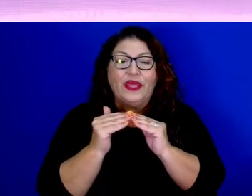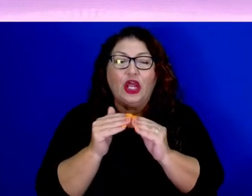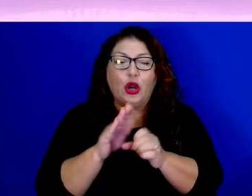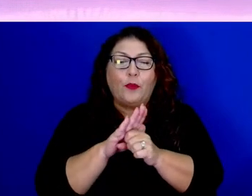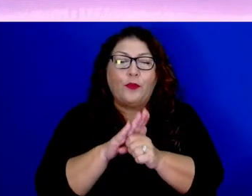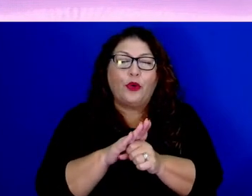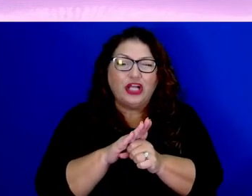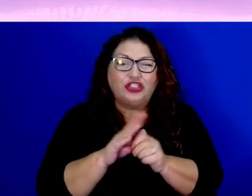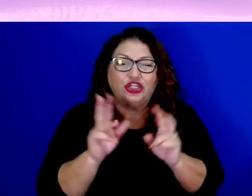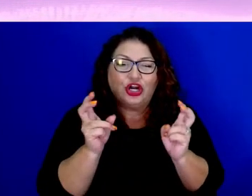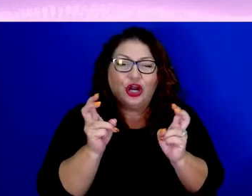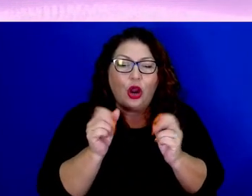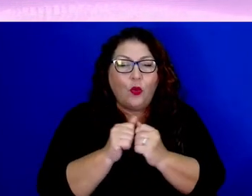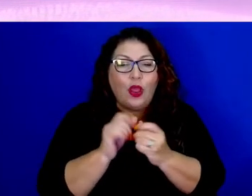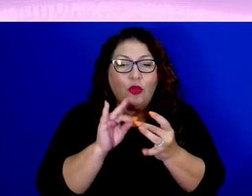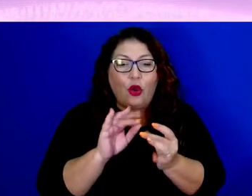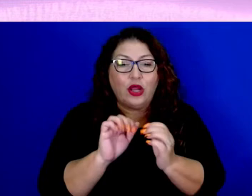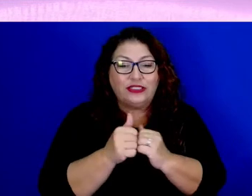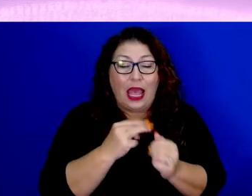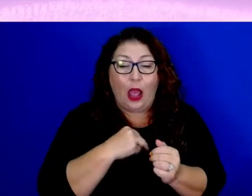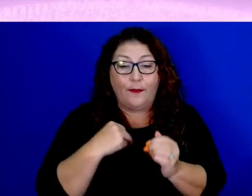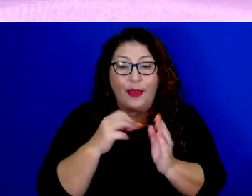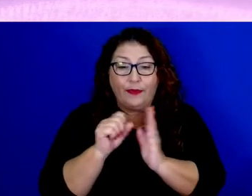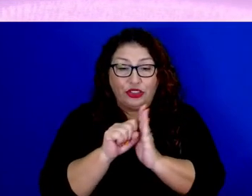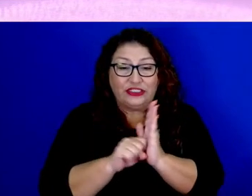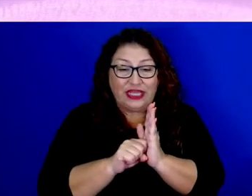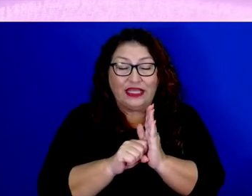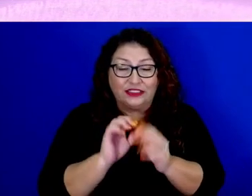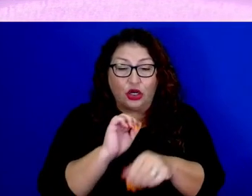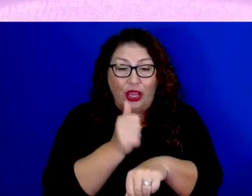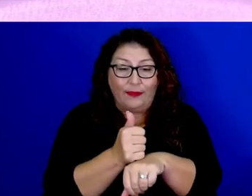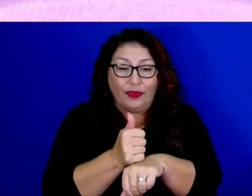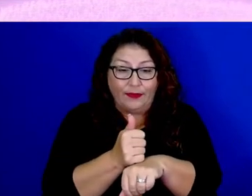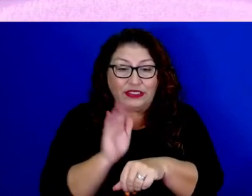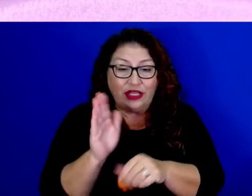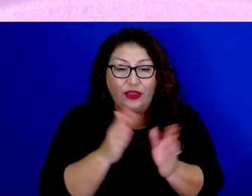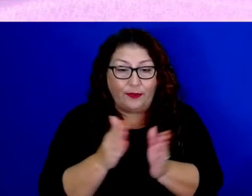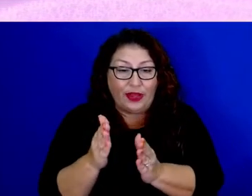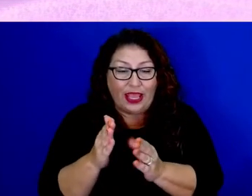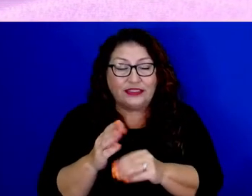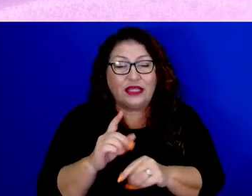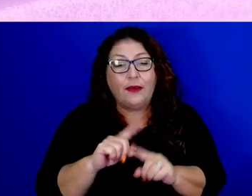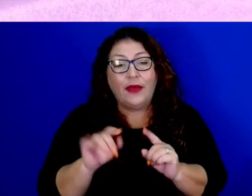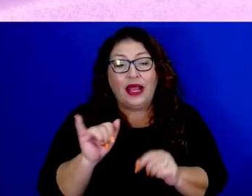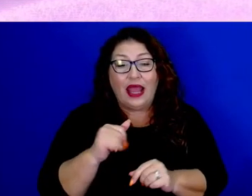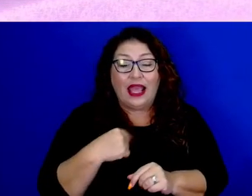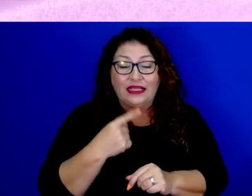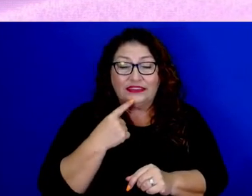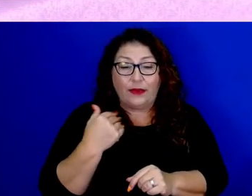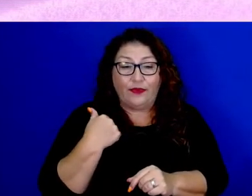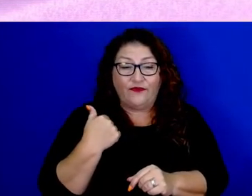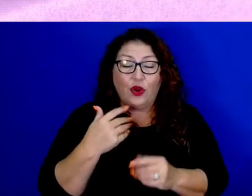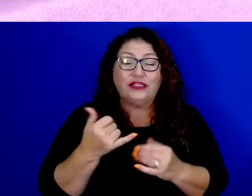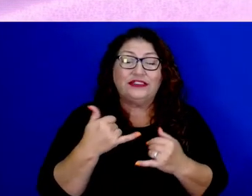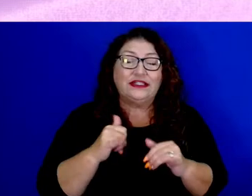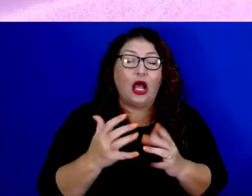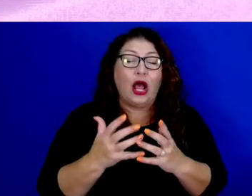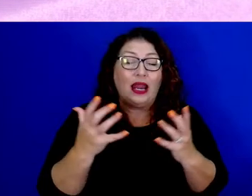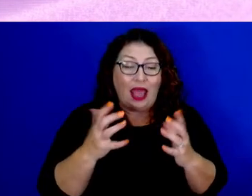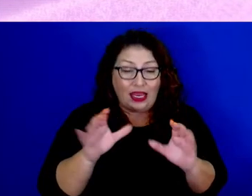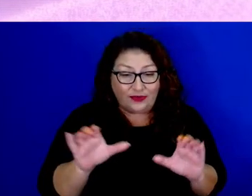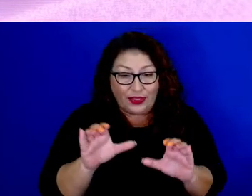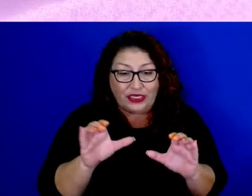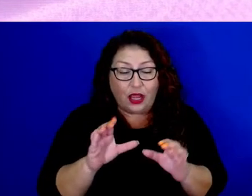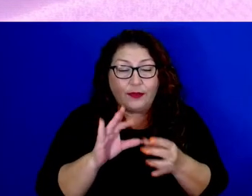member states are implementing their plans. But as said before, there is still a lot to be done. And in terms of the